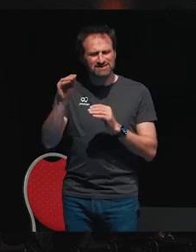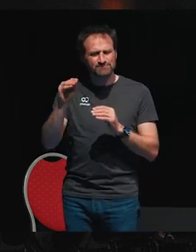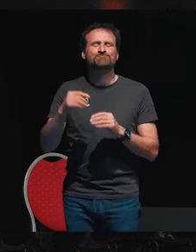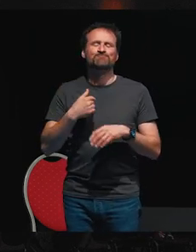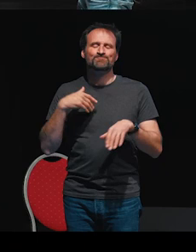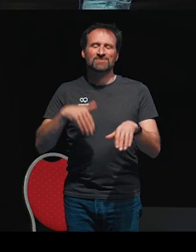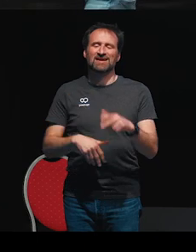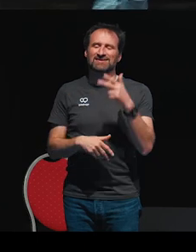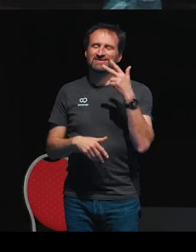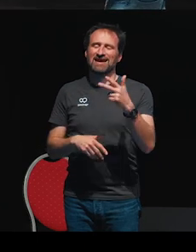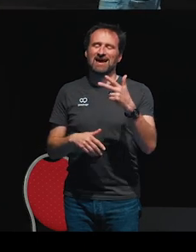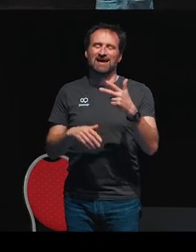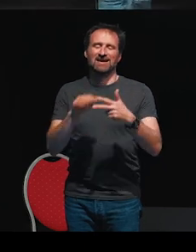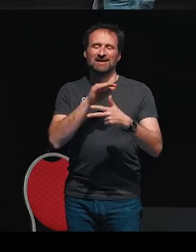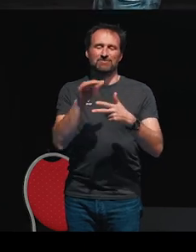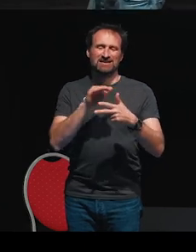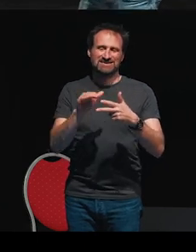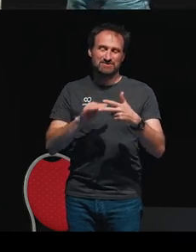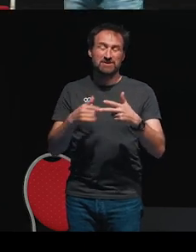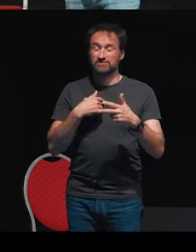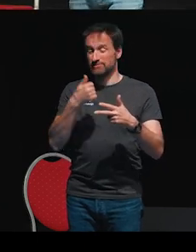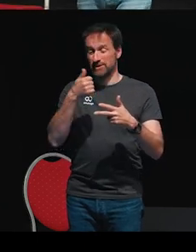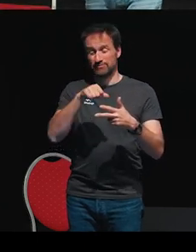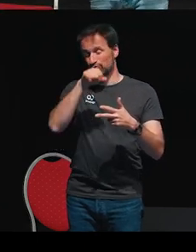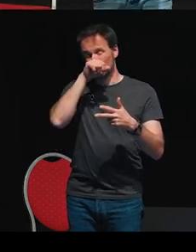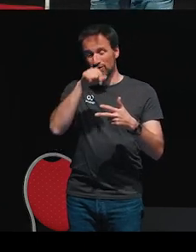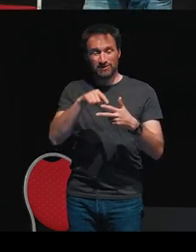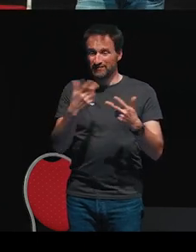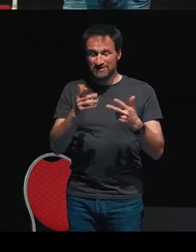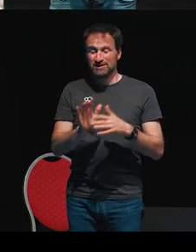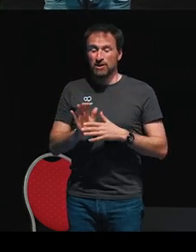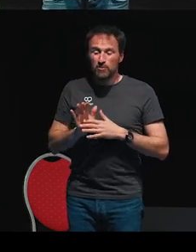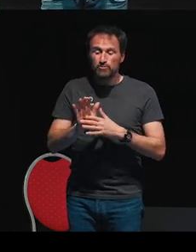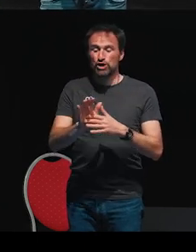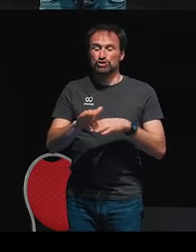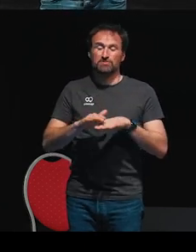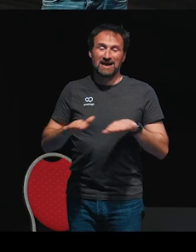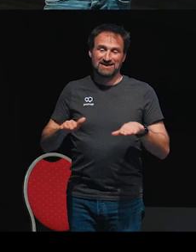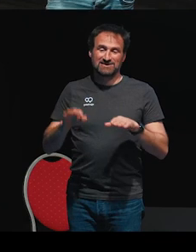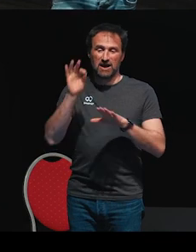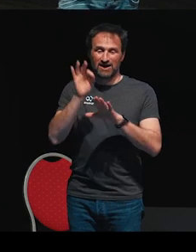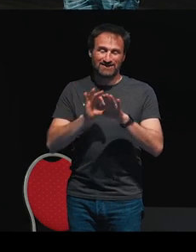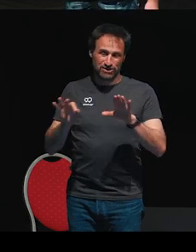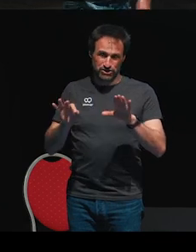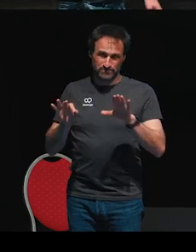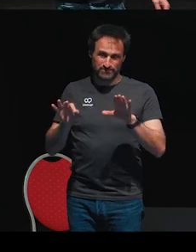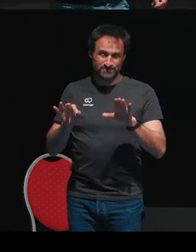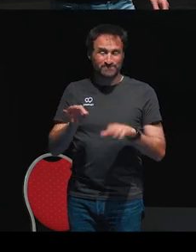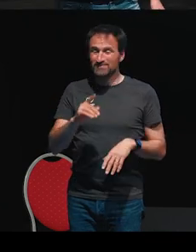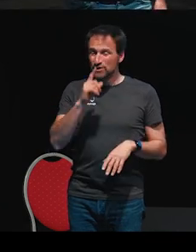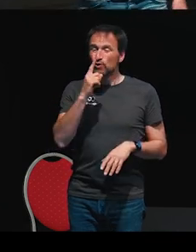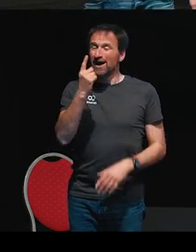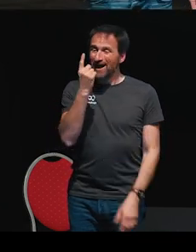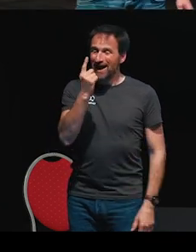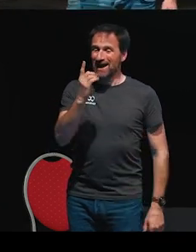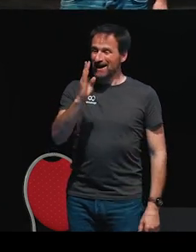principles. One of my most favorite principles, push-based architecture. Only one direction for data